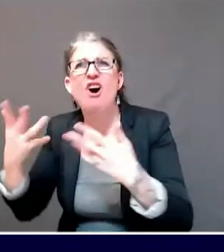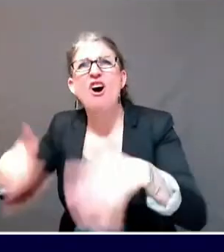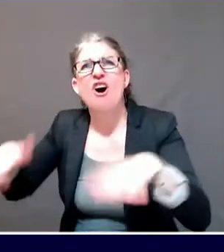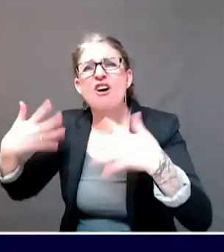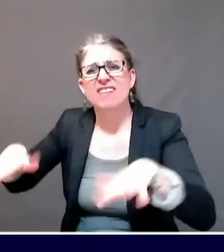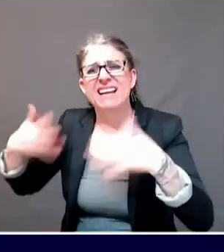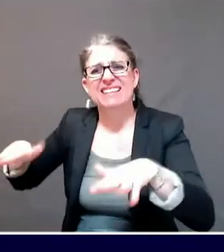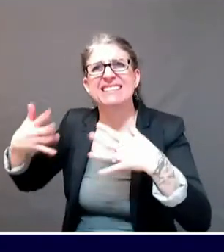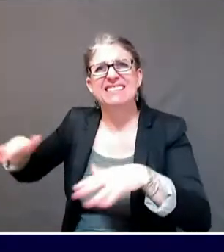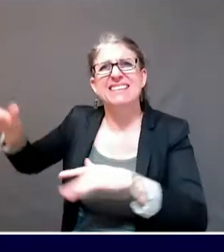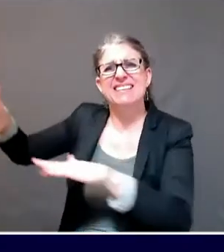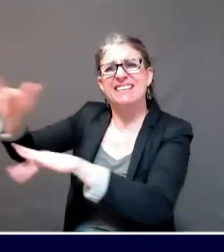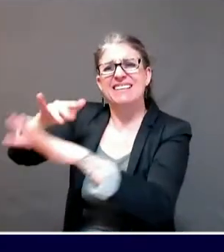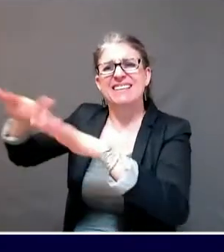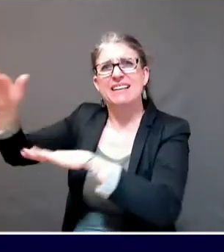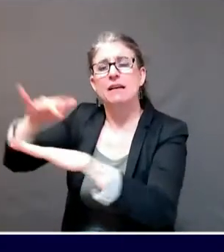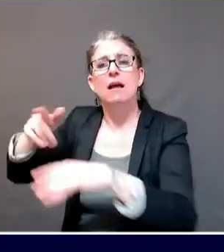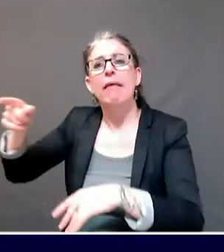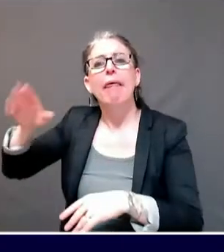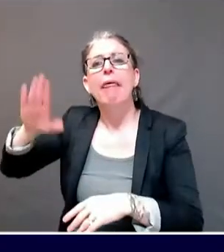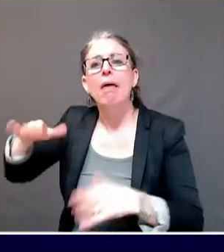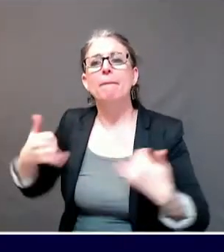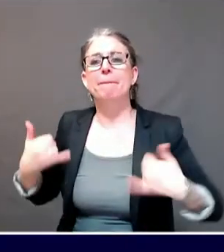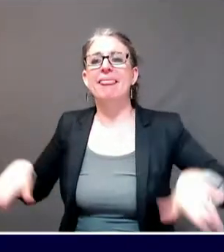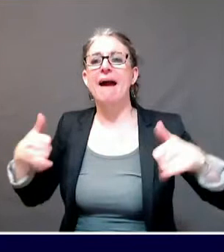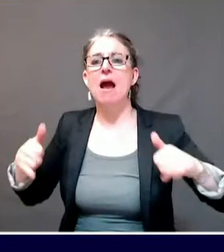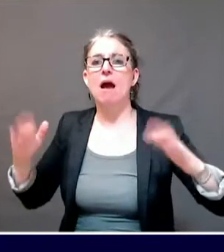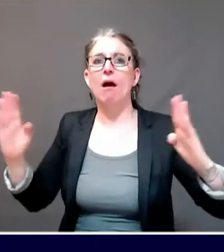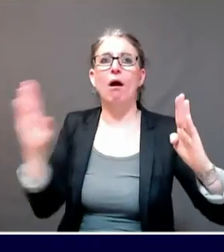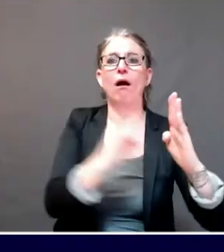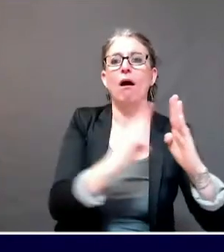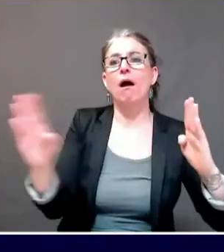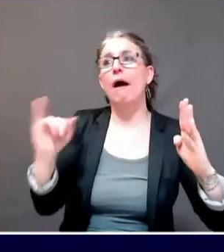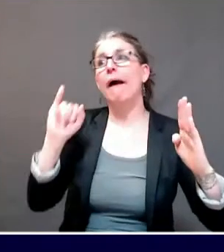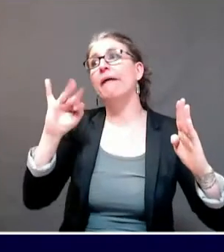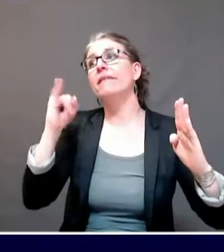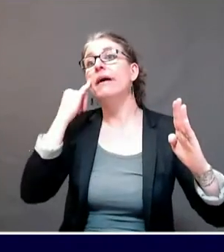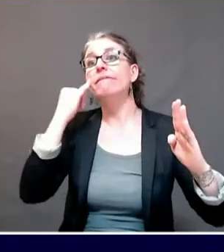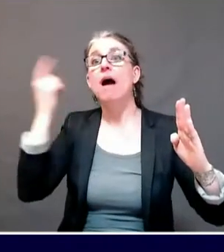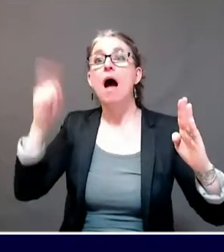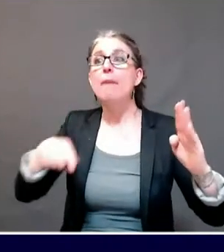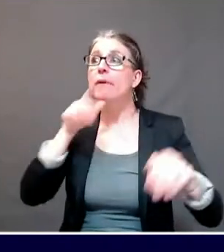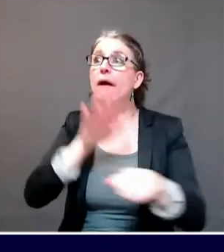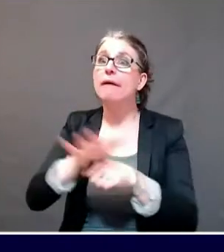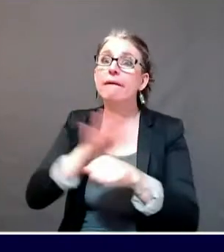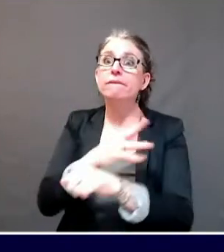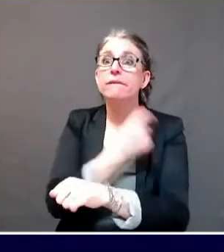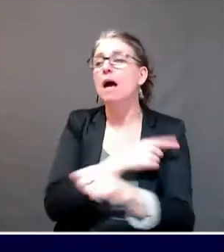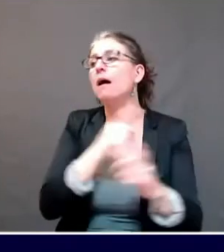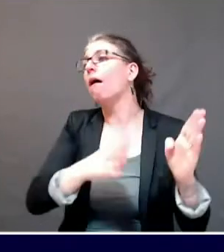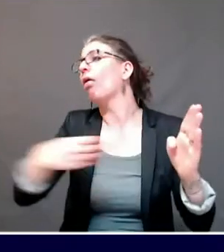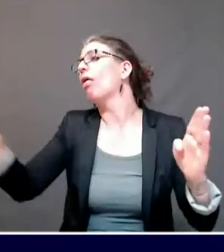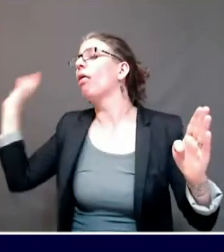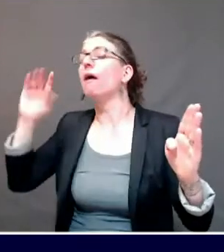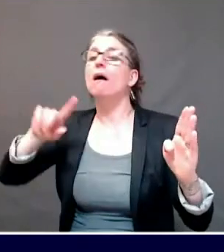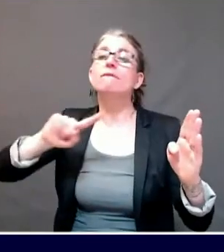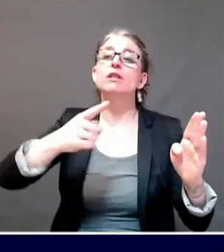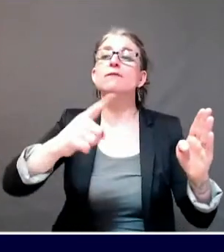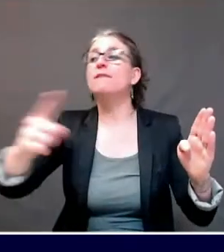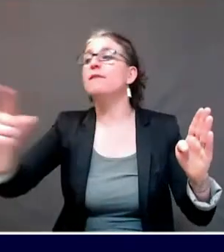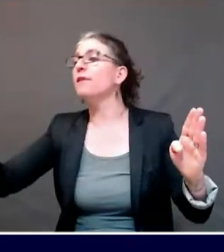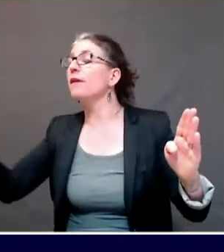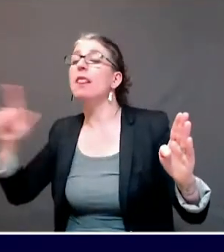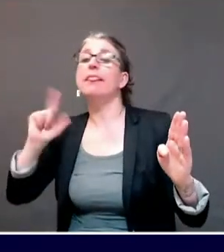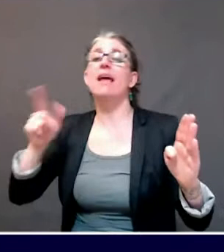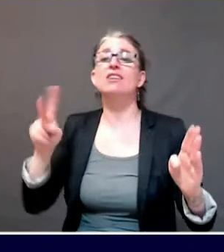example, what other country has speculated it might be, they could actually undermine all of the efforts that they've taken to date. Not